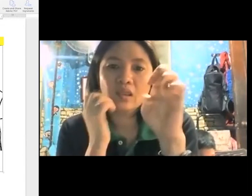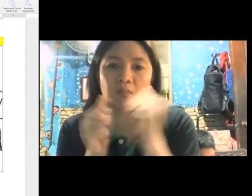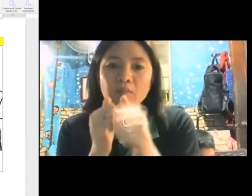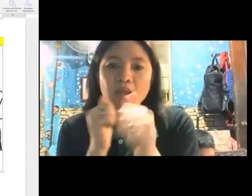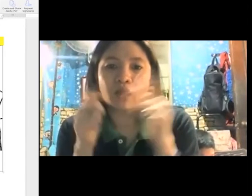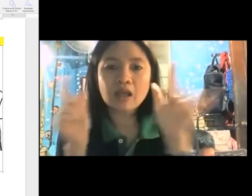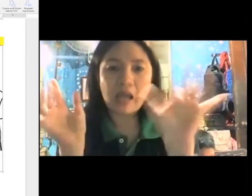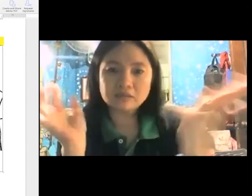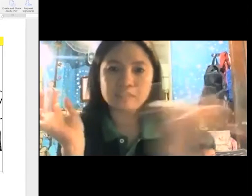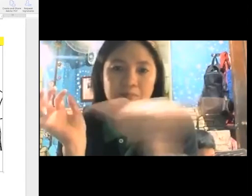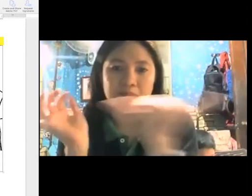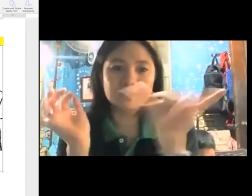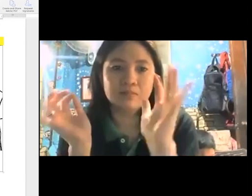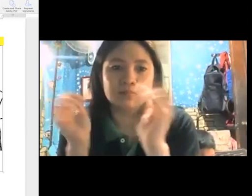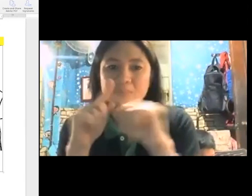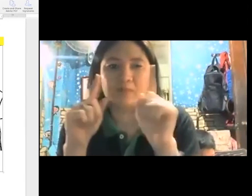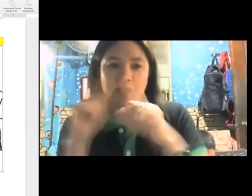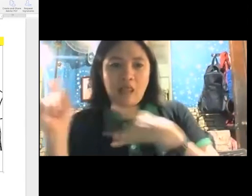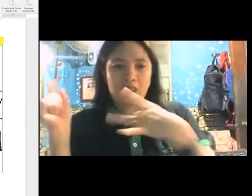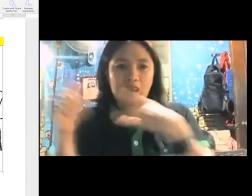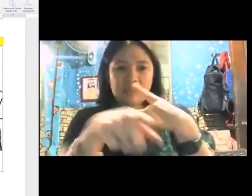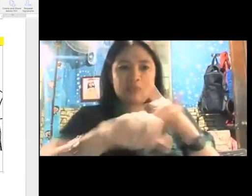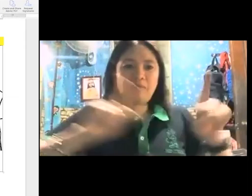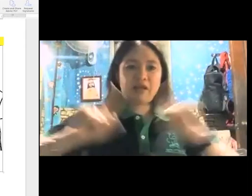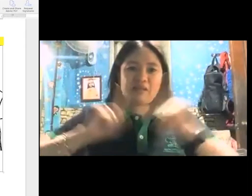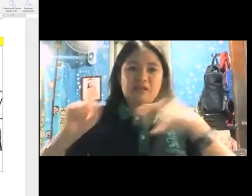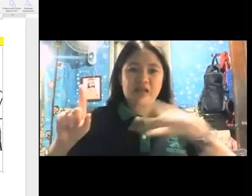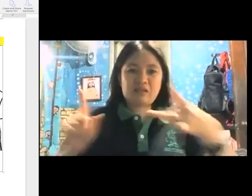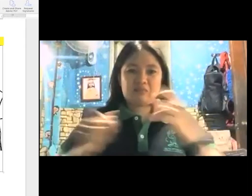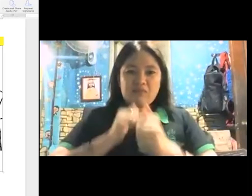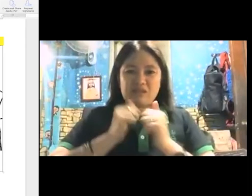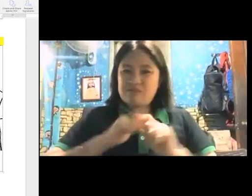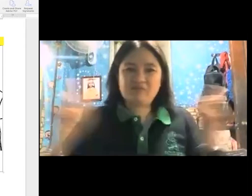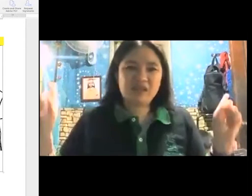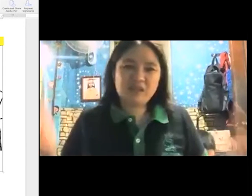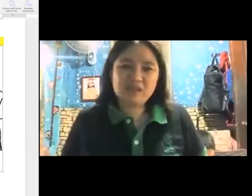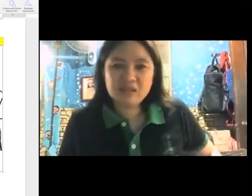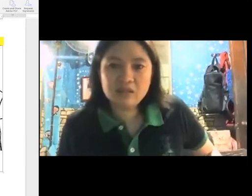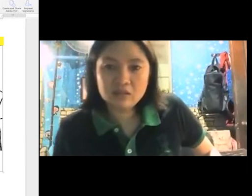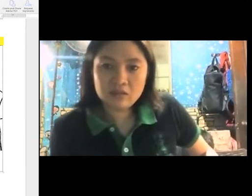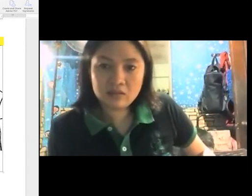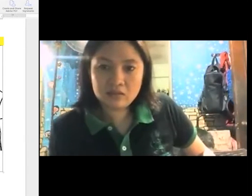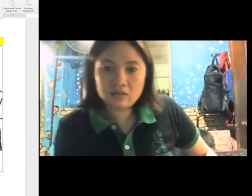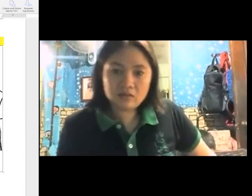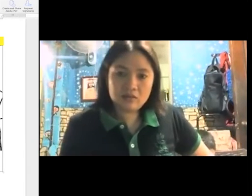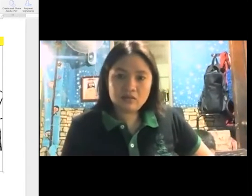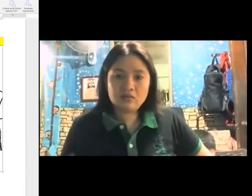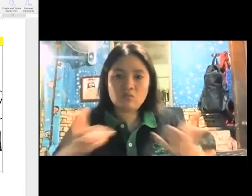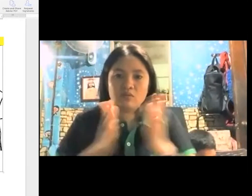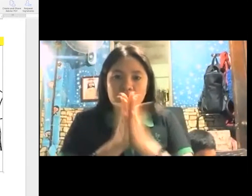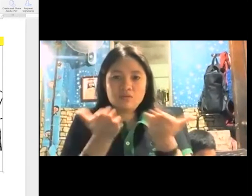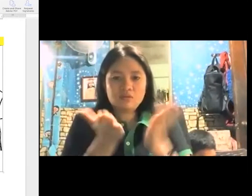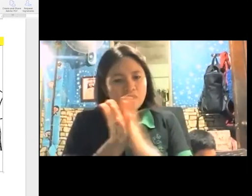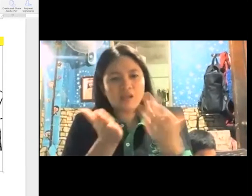just want to point that out. And also, like can also be used like this,